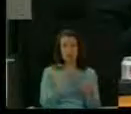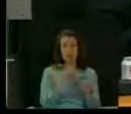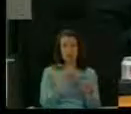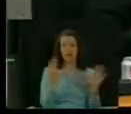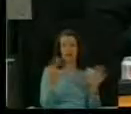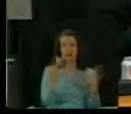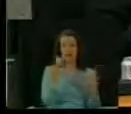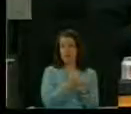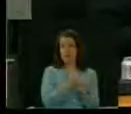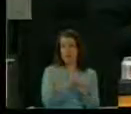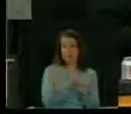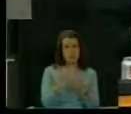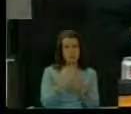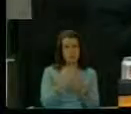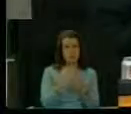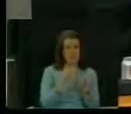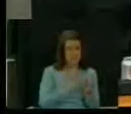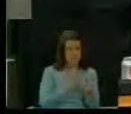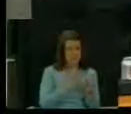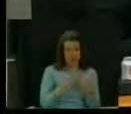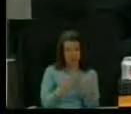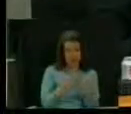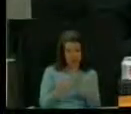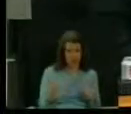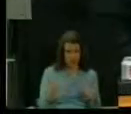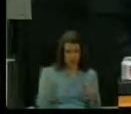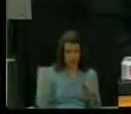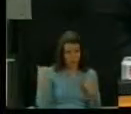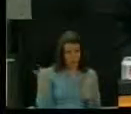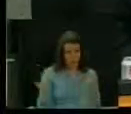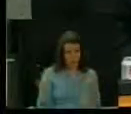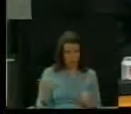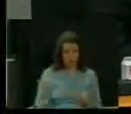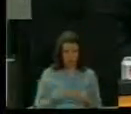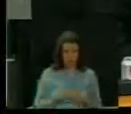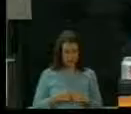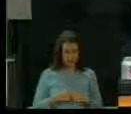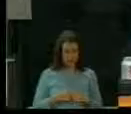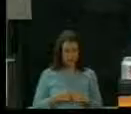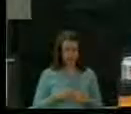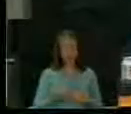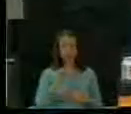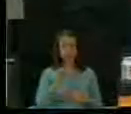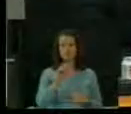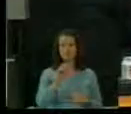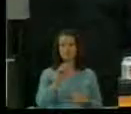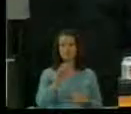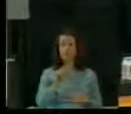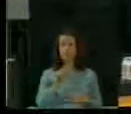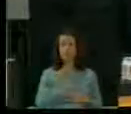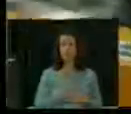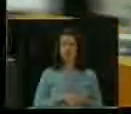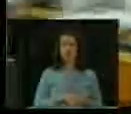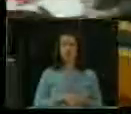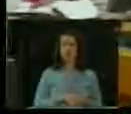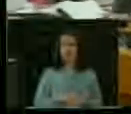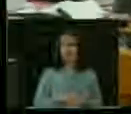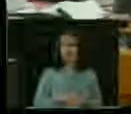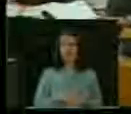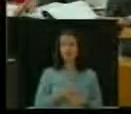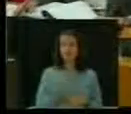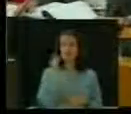come in credit card statements after she departed Knox County government. So just to clarify that not everybody's paid back everything they've owed so far.